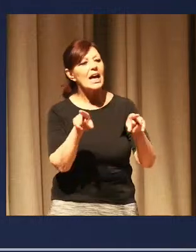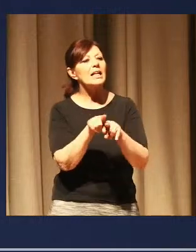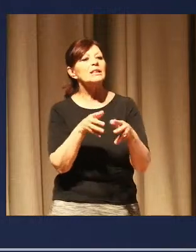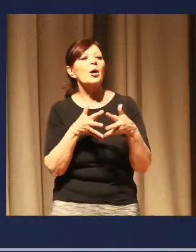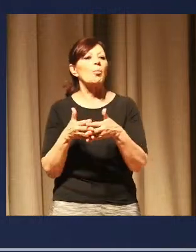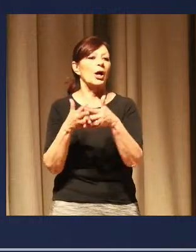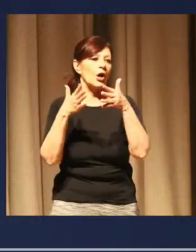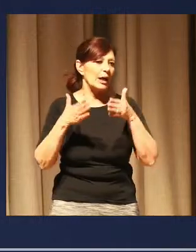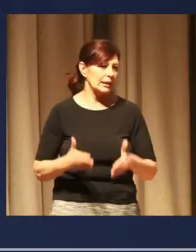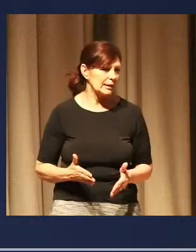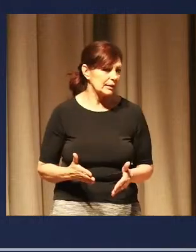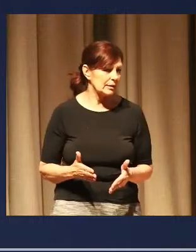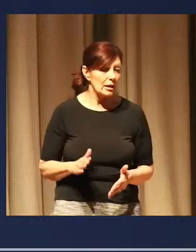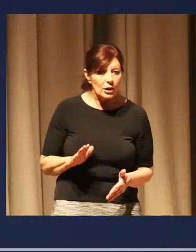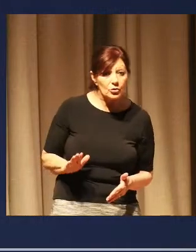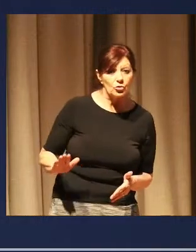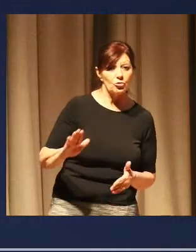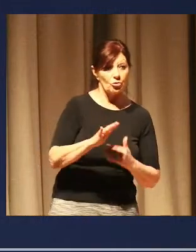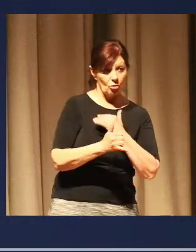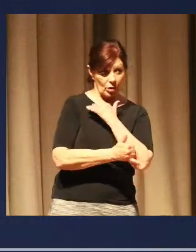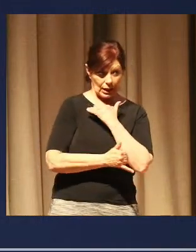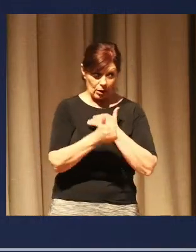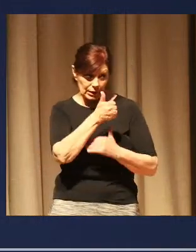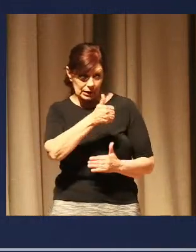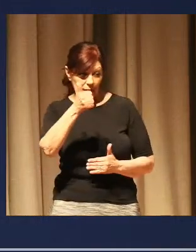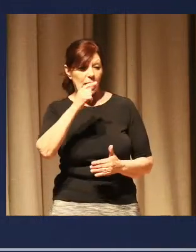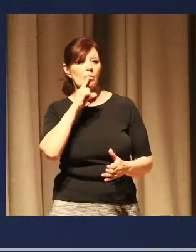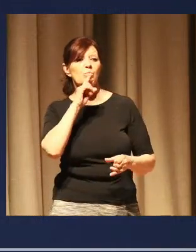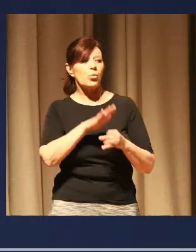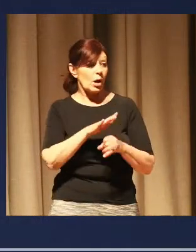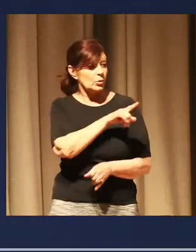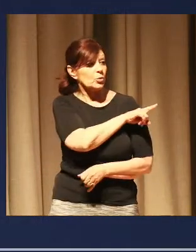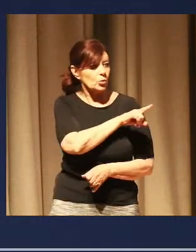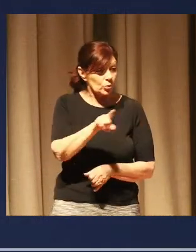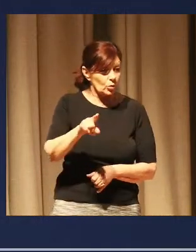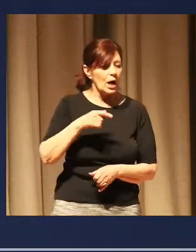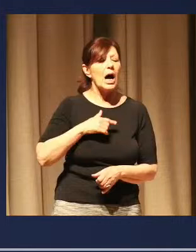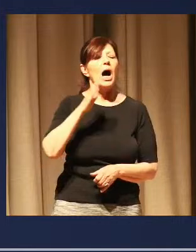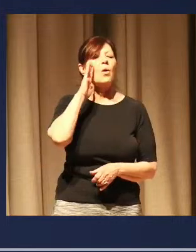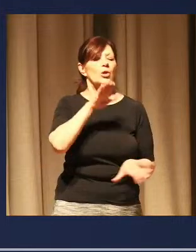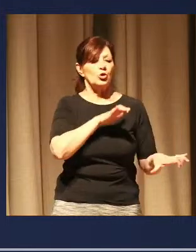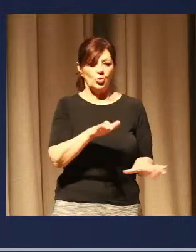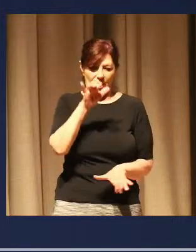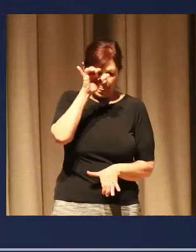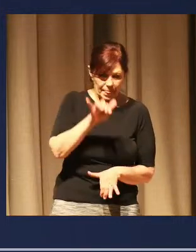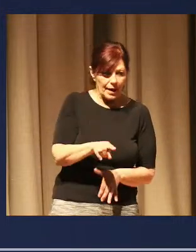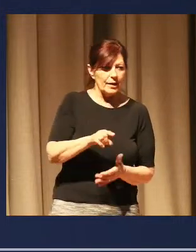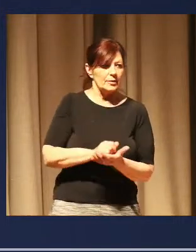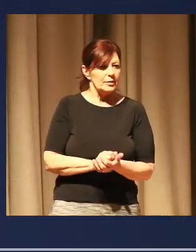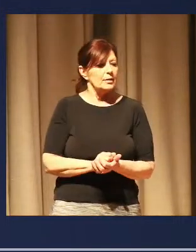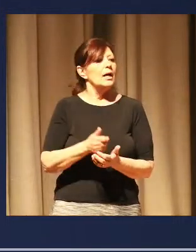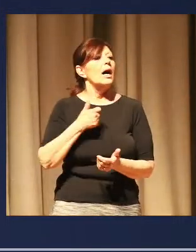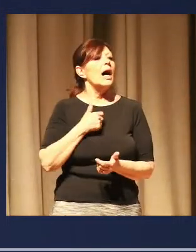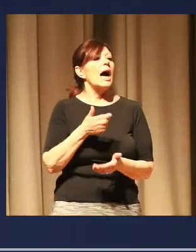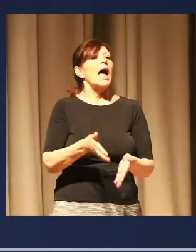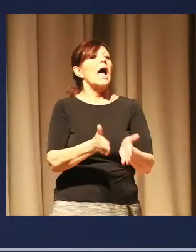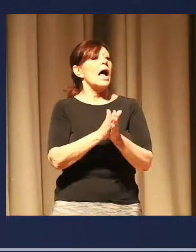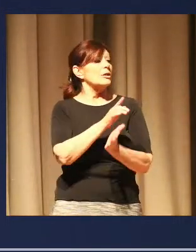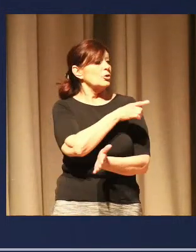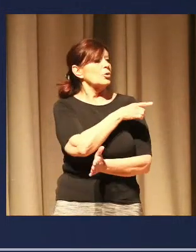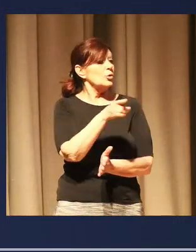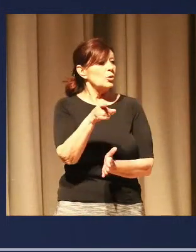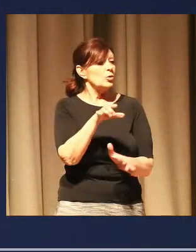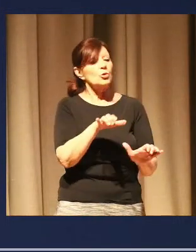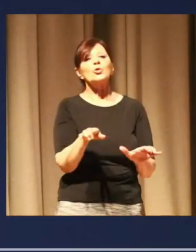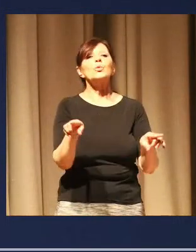Americans. As your county executive, I promise to you, I will do precisely that. And I ask you all